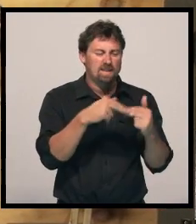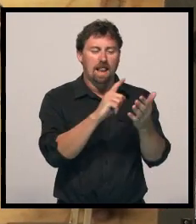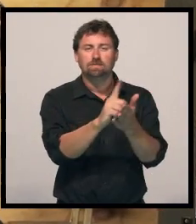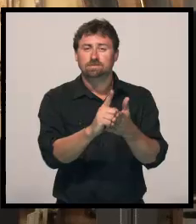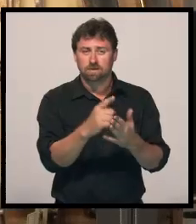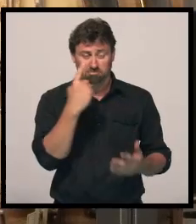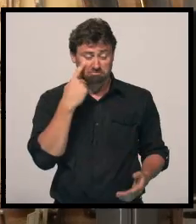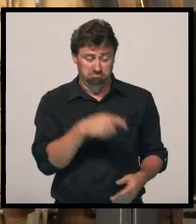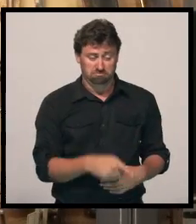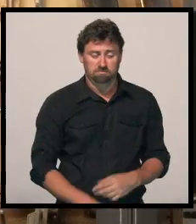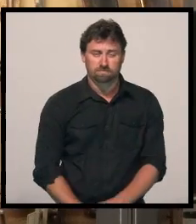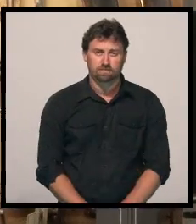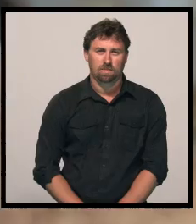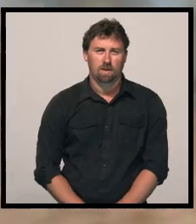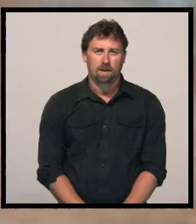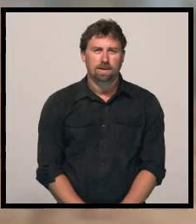up.